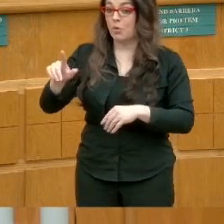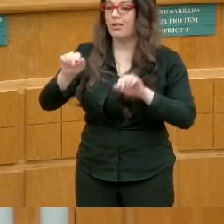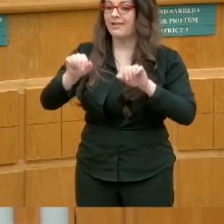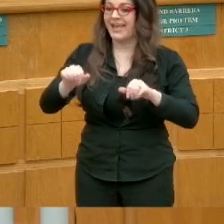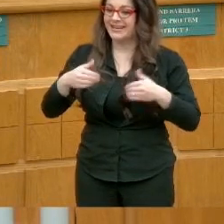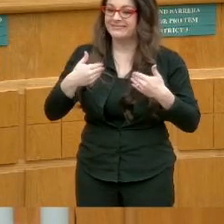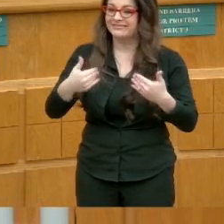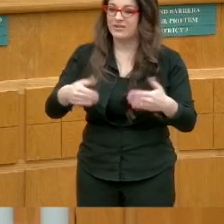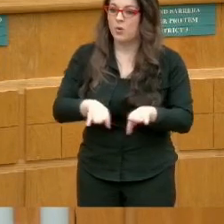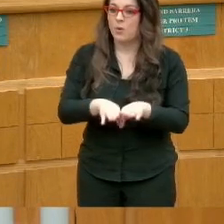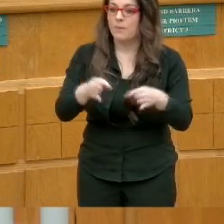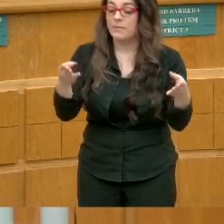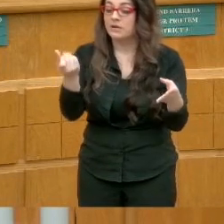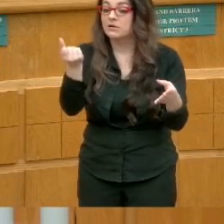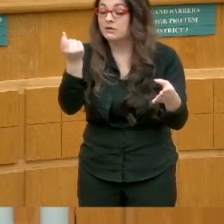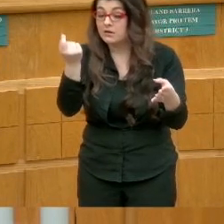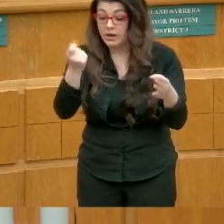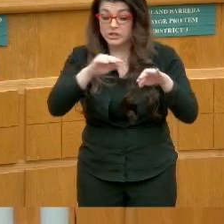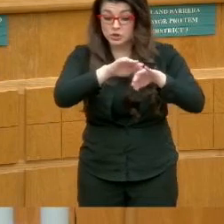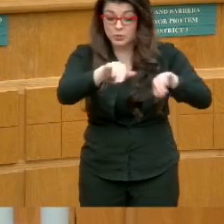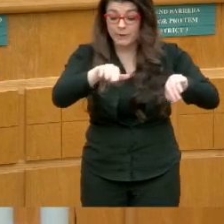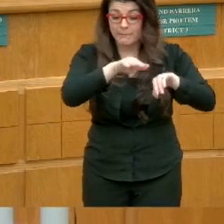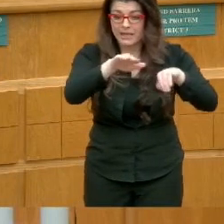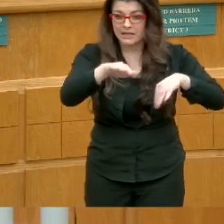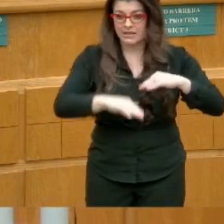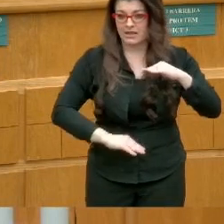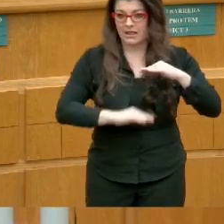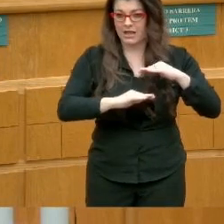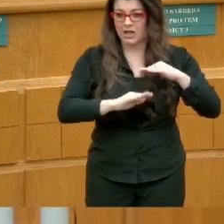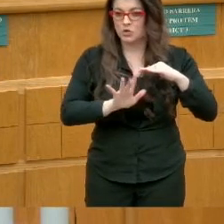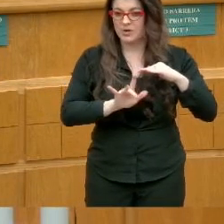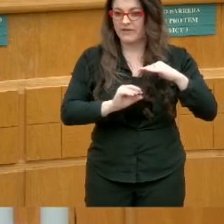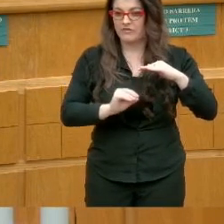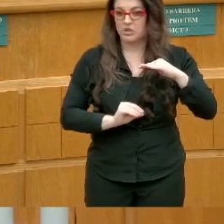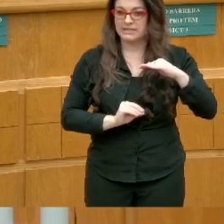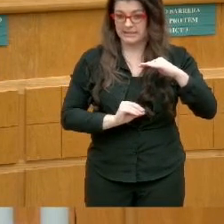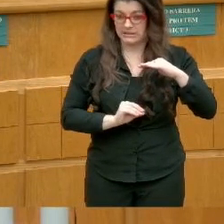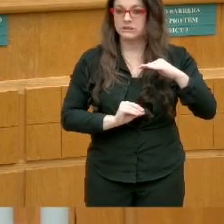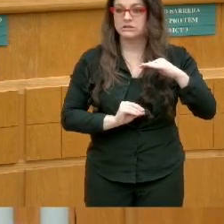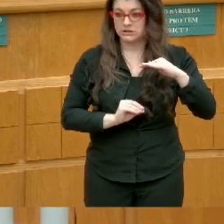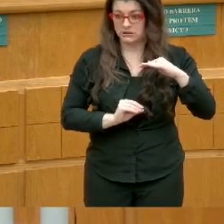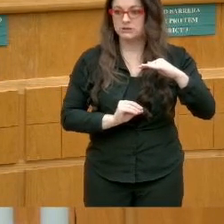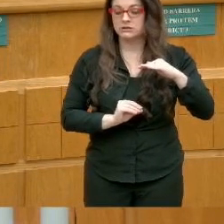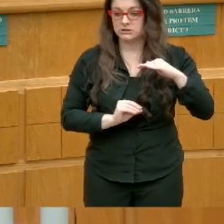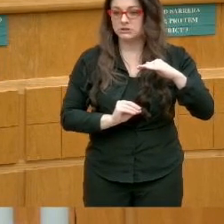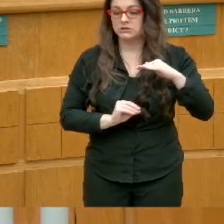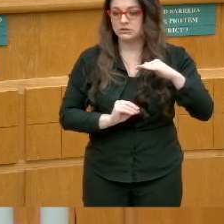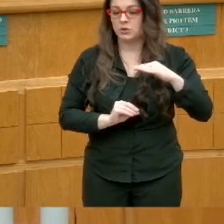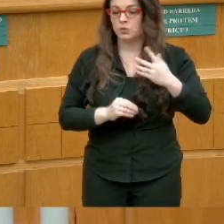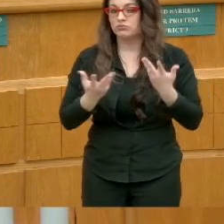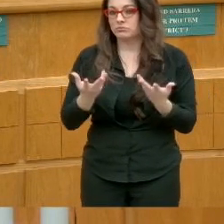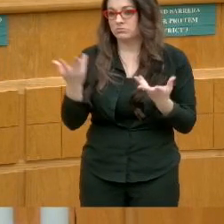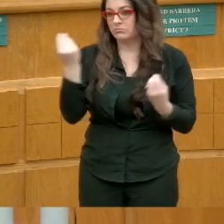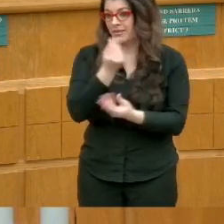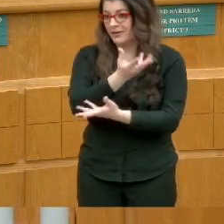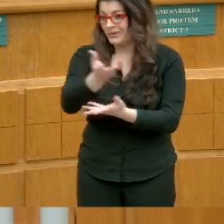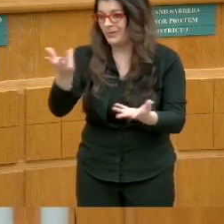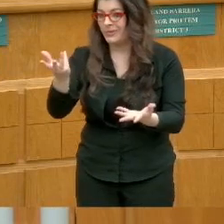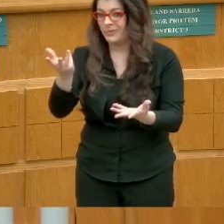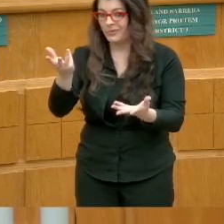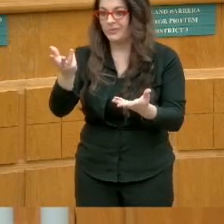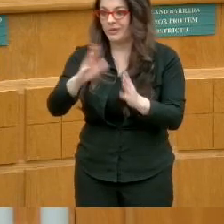25% limitation in terms of number of persons that utilize the pools. So we want to let the community know, because we know there's a